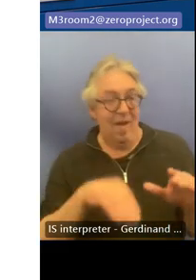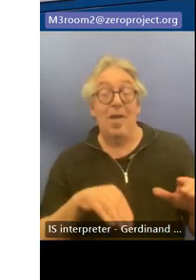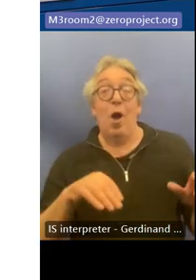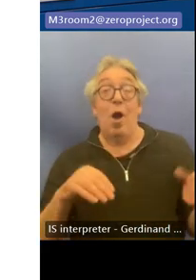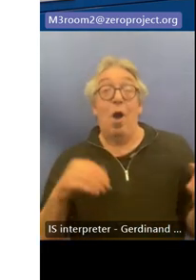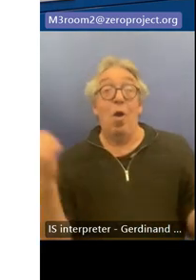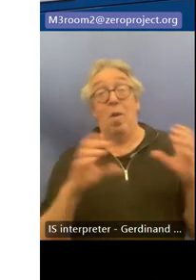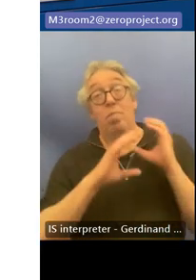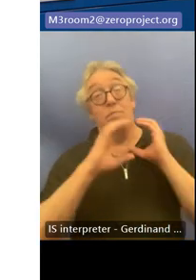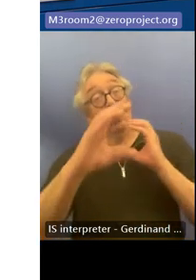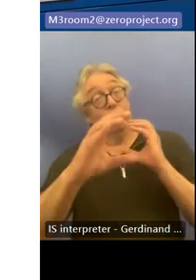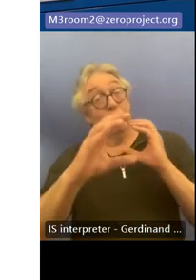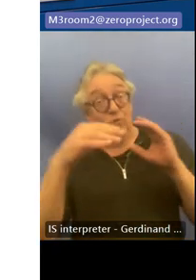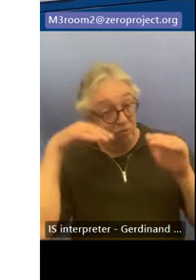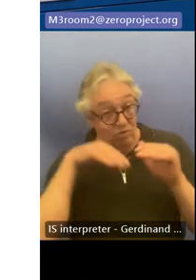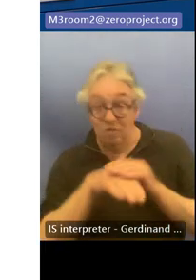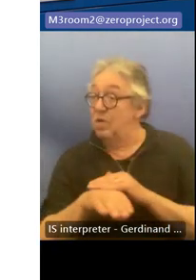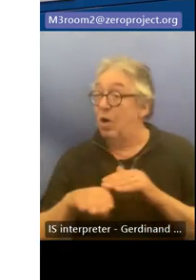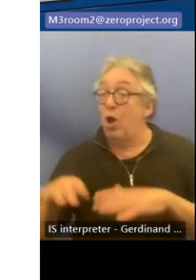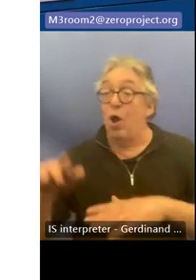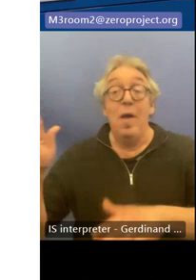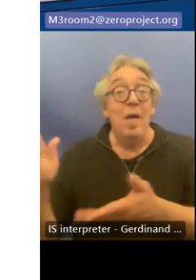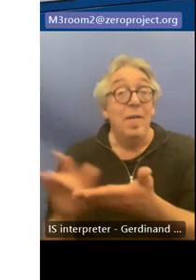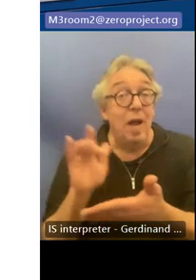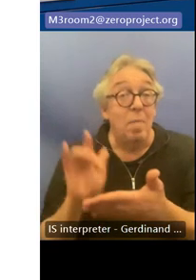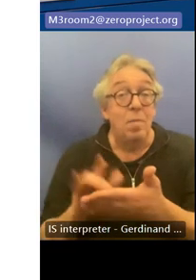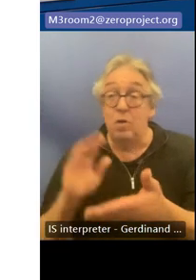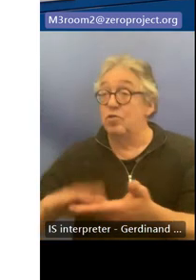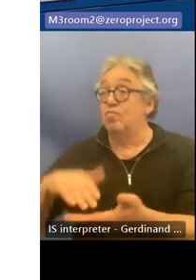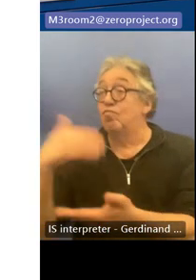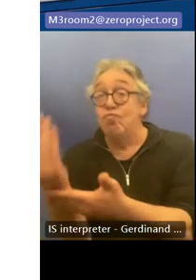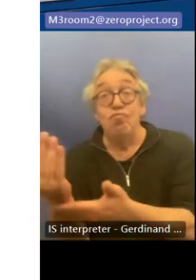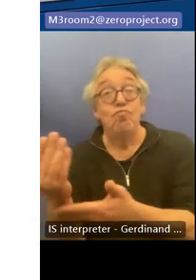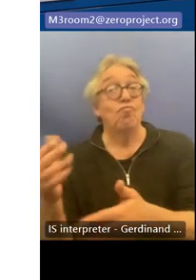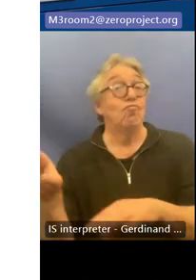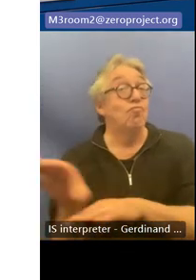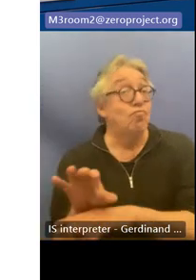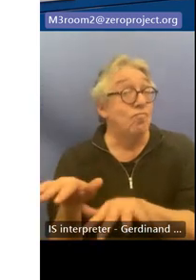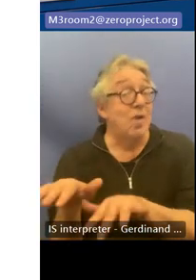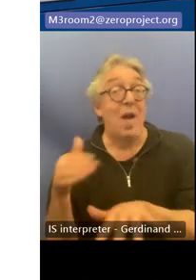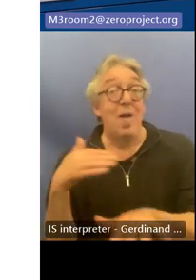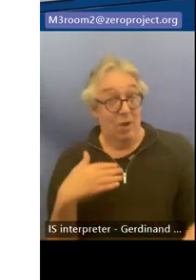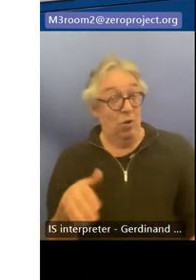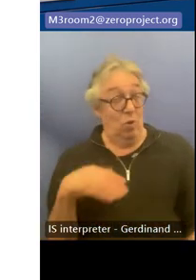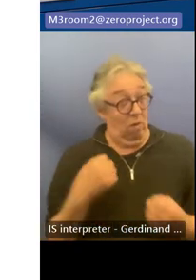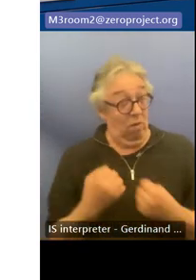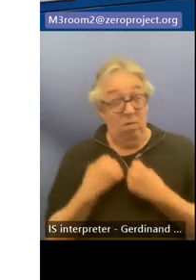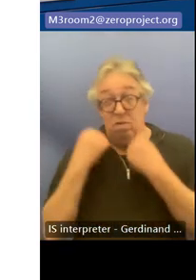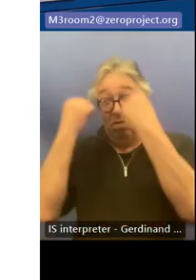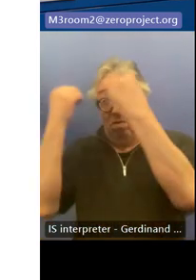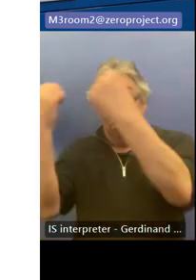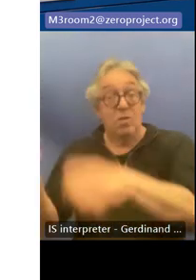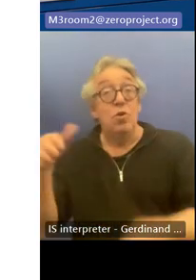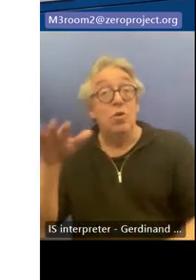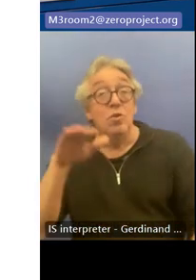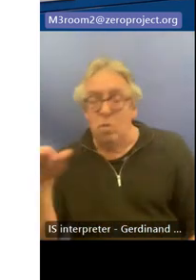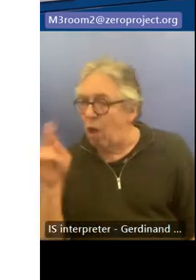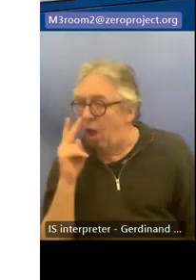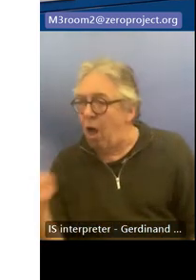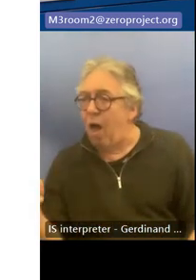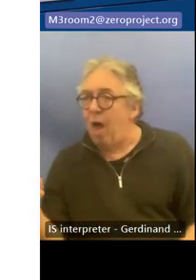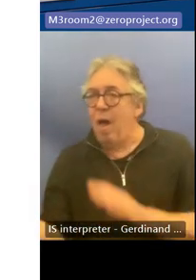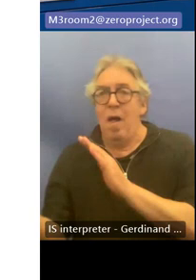technology. So the children have the opportunity in these Mayan rural communities to know the technology. They don't